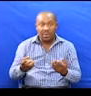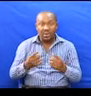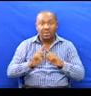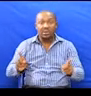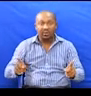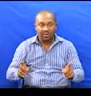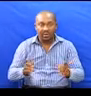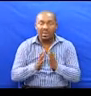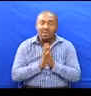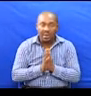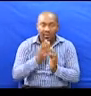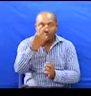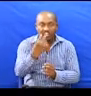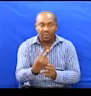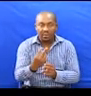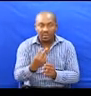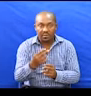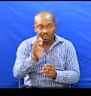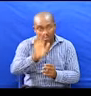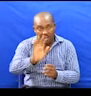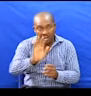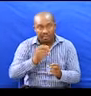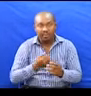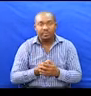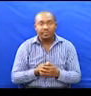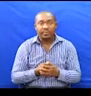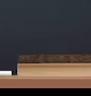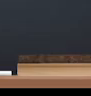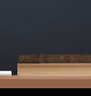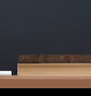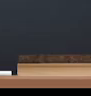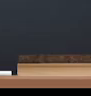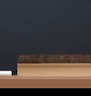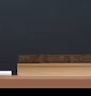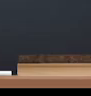Thank you for listening. My name is Marcus Kipangole. Thank you.